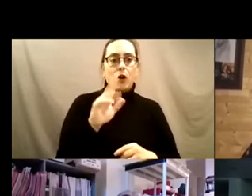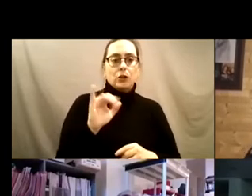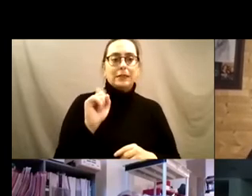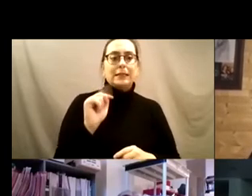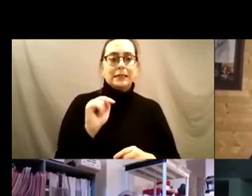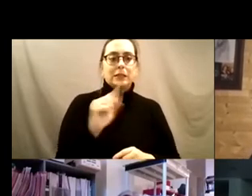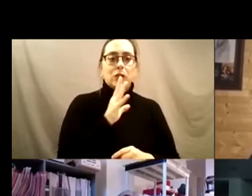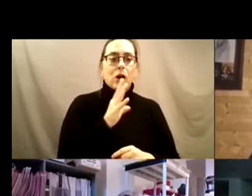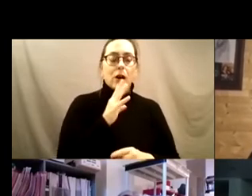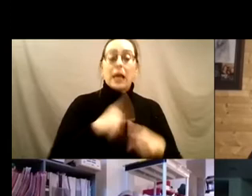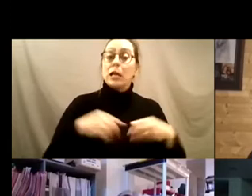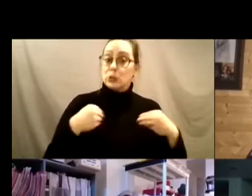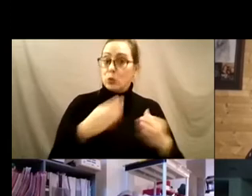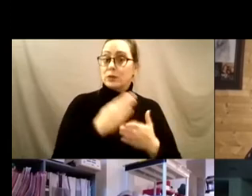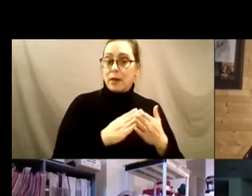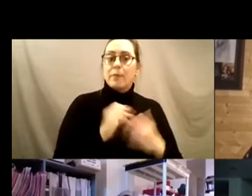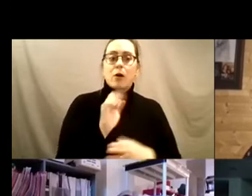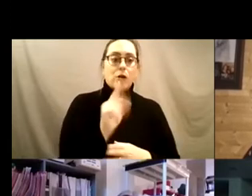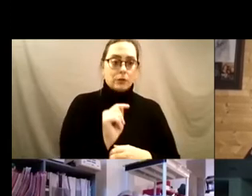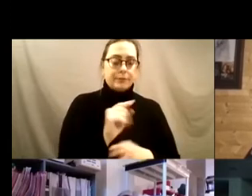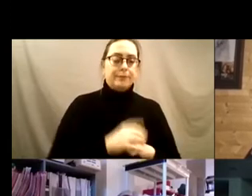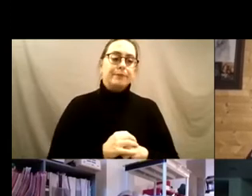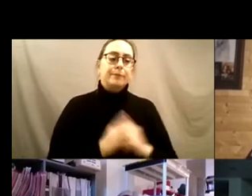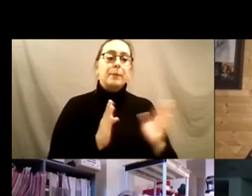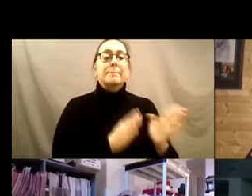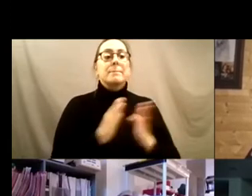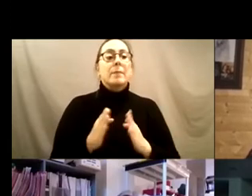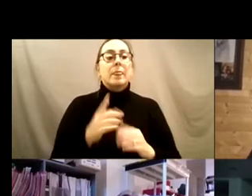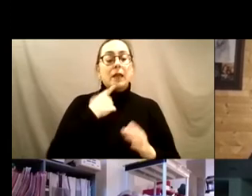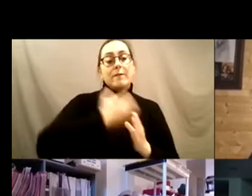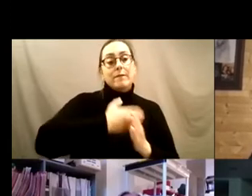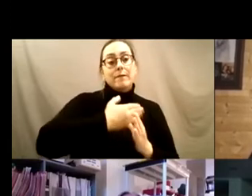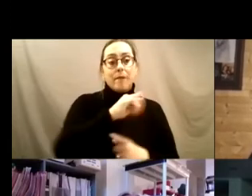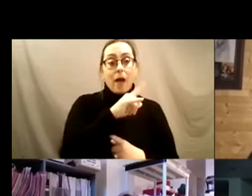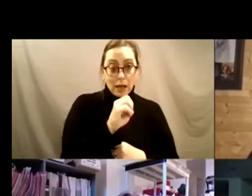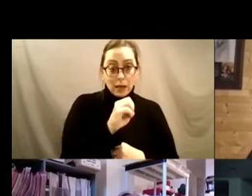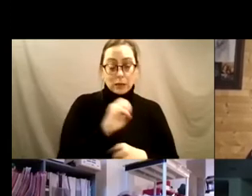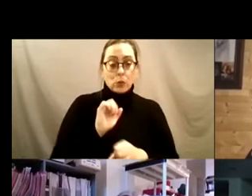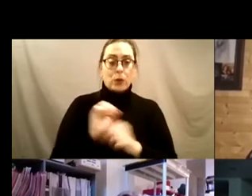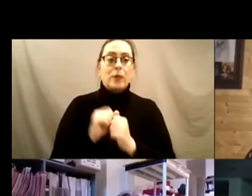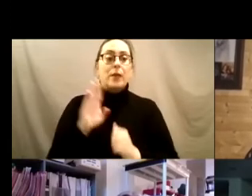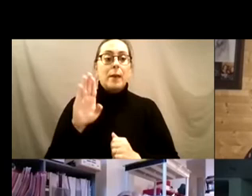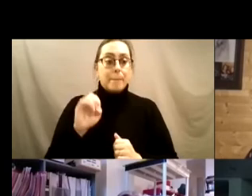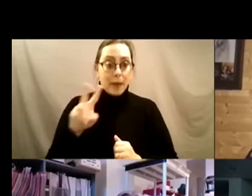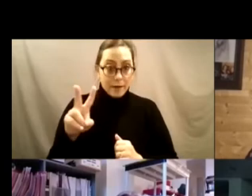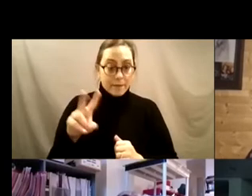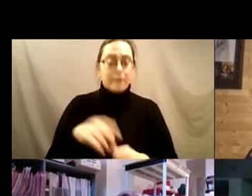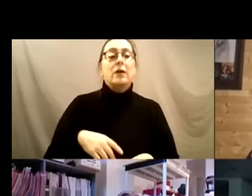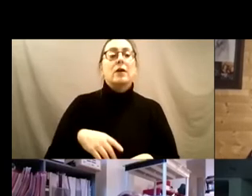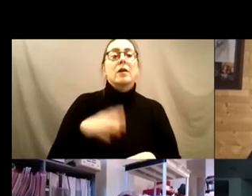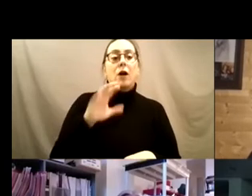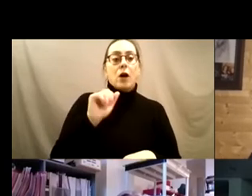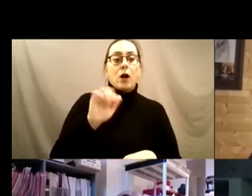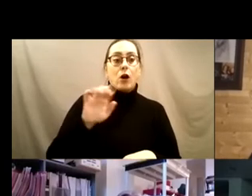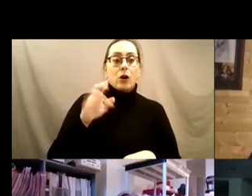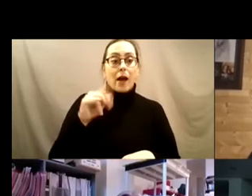also had been working on our files with Bev Pike, and Archives Manitoba accepted our files.